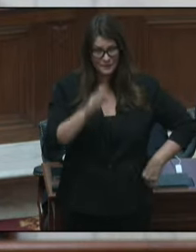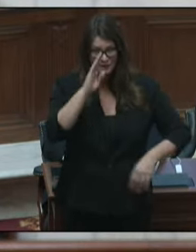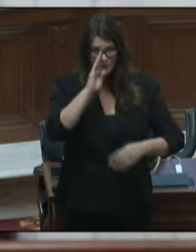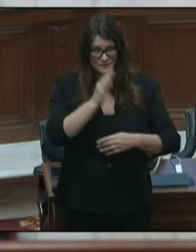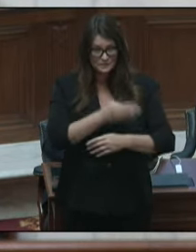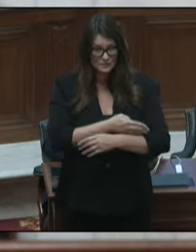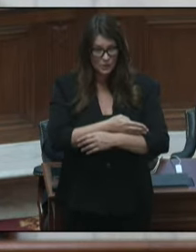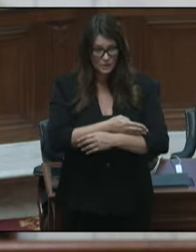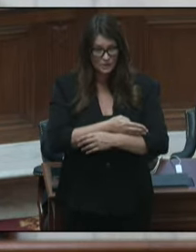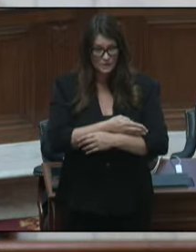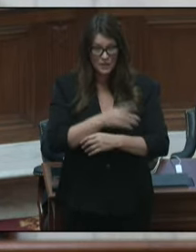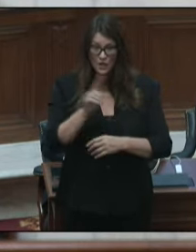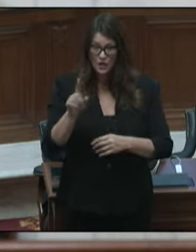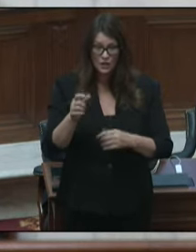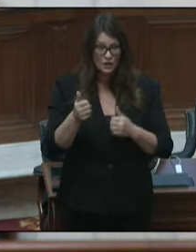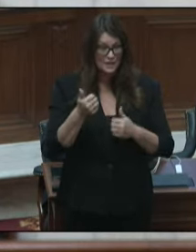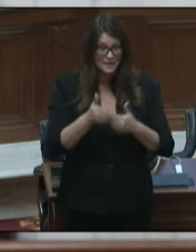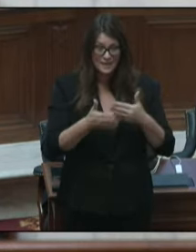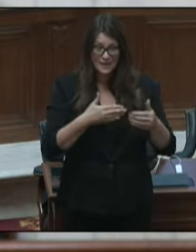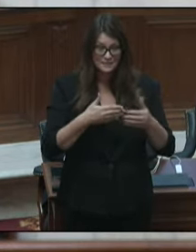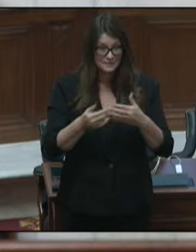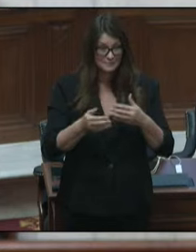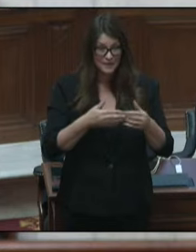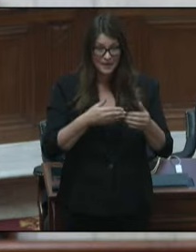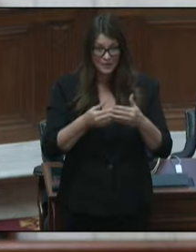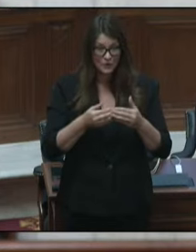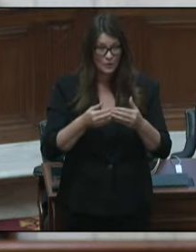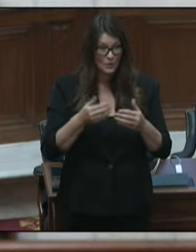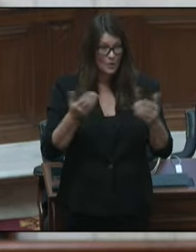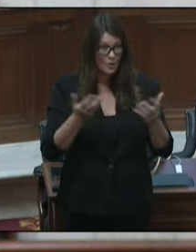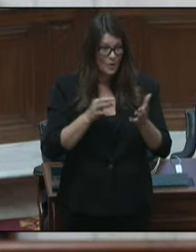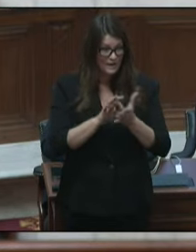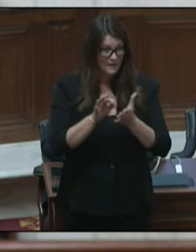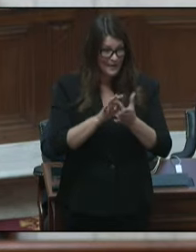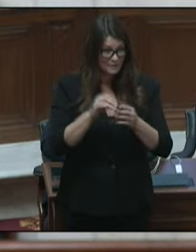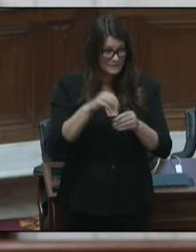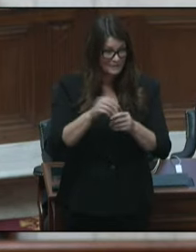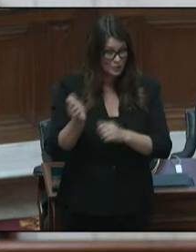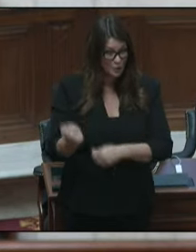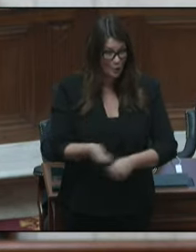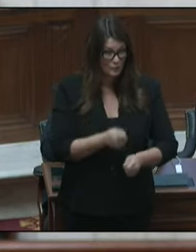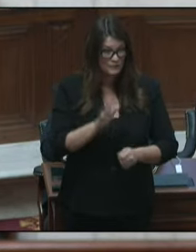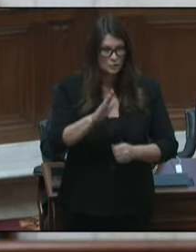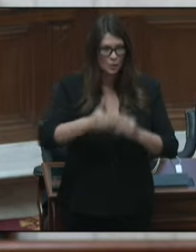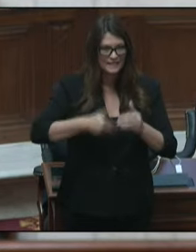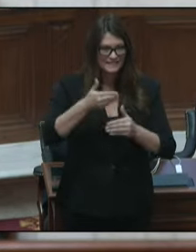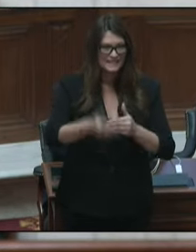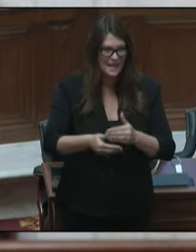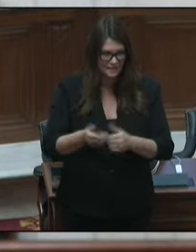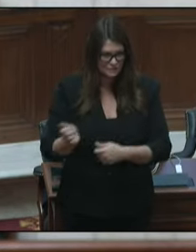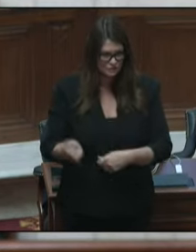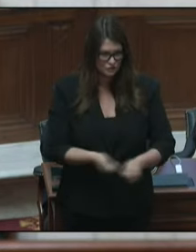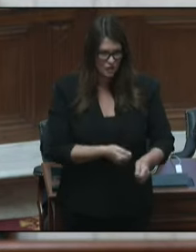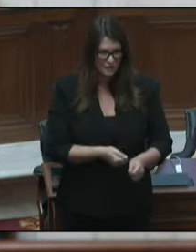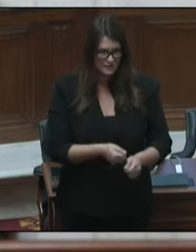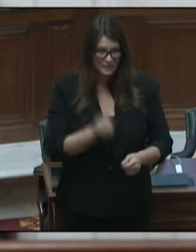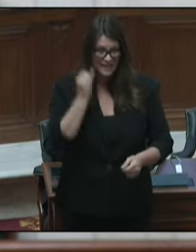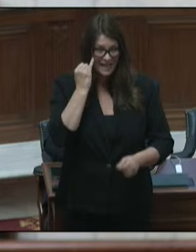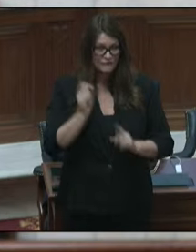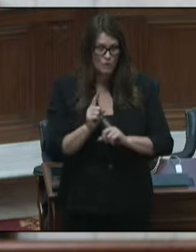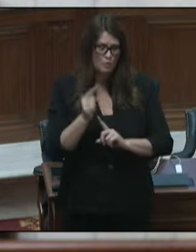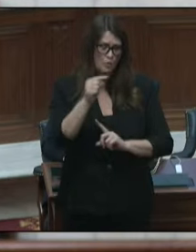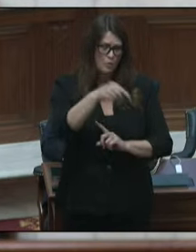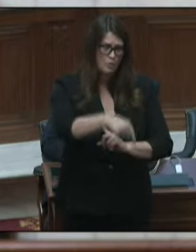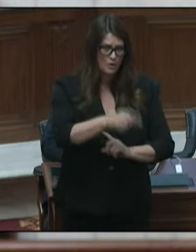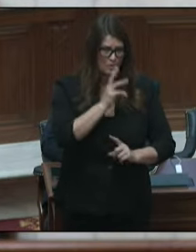only shot in golf that matters is the next shot. If your last shot went dead in the middle of the swamp, what can you